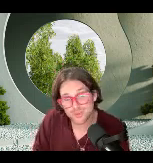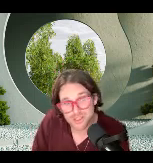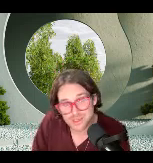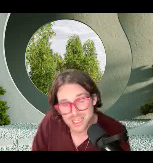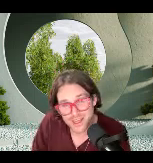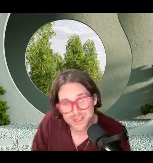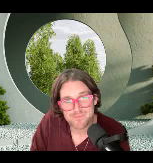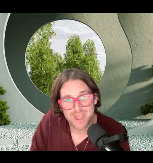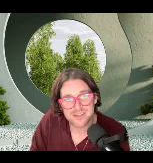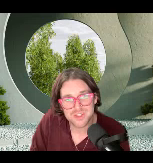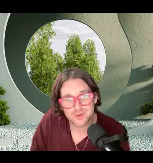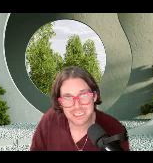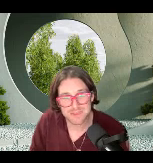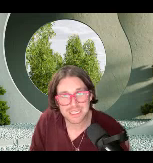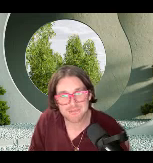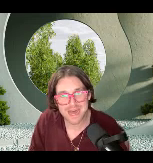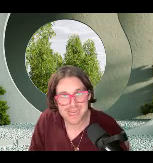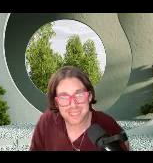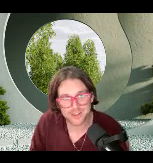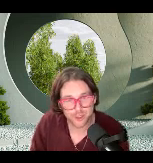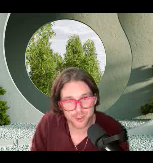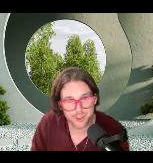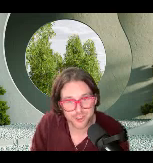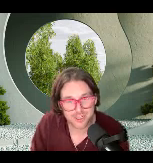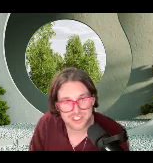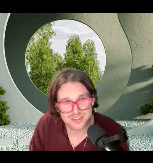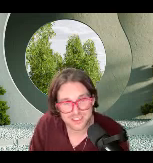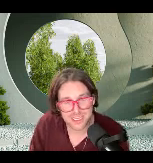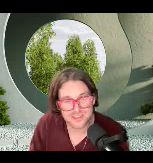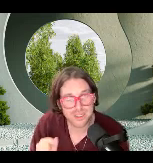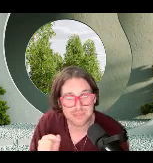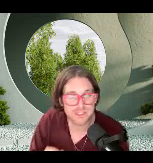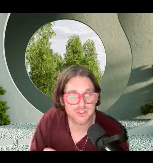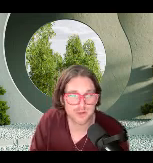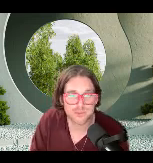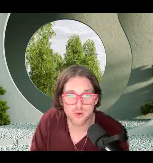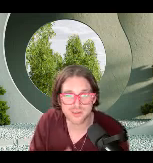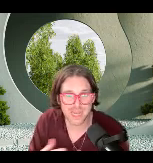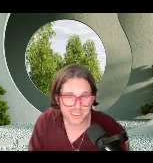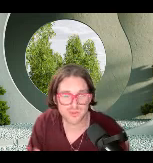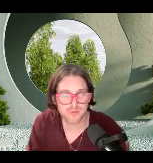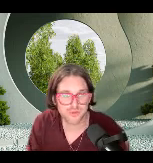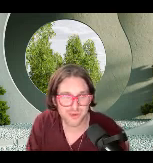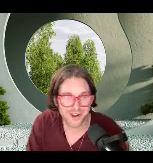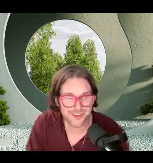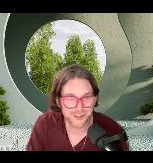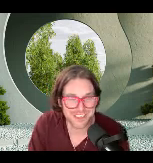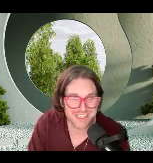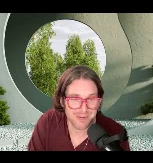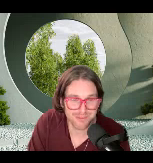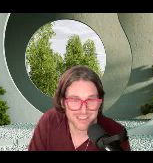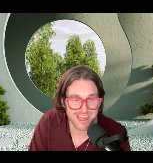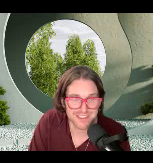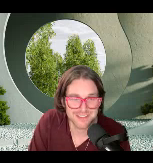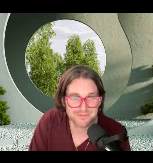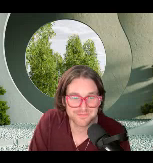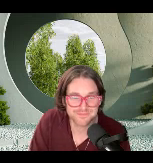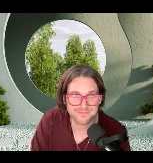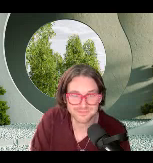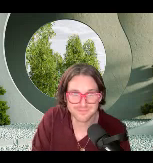in the research for UDL. And so keeping in mind that learner agency is going to be super important as we move throughout our learning